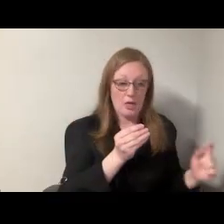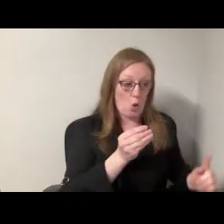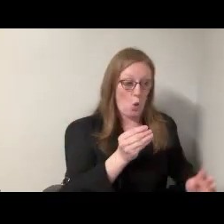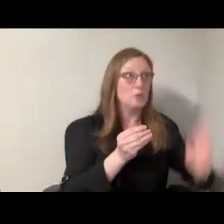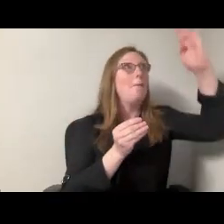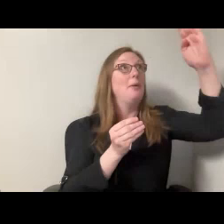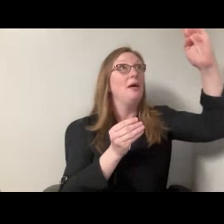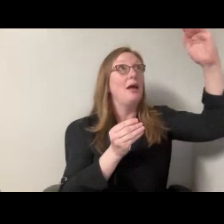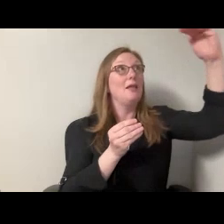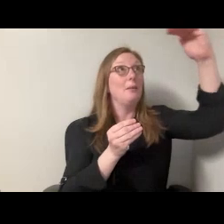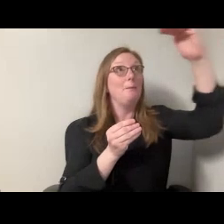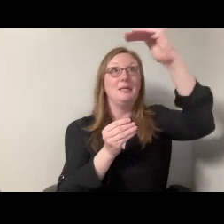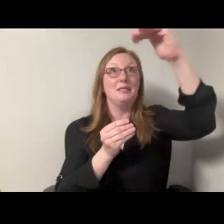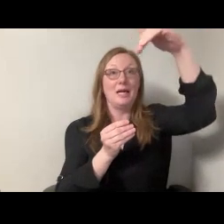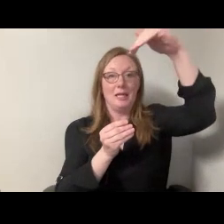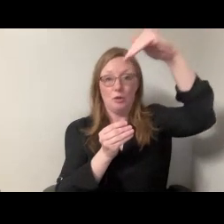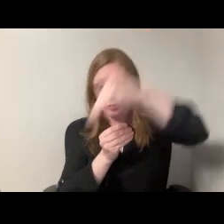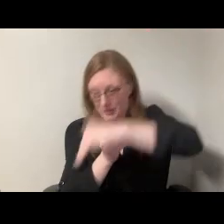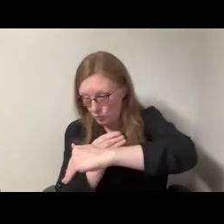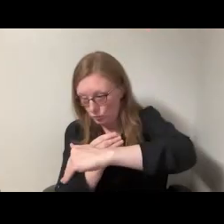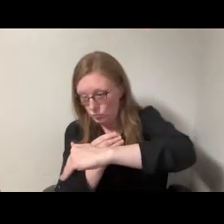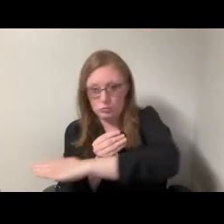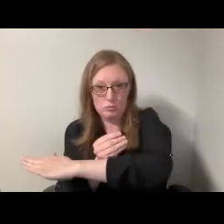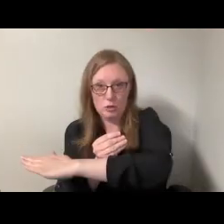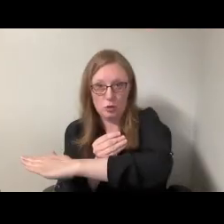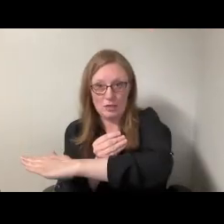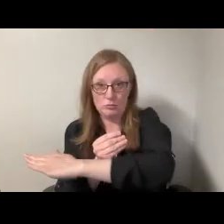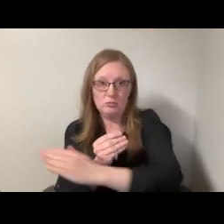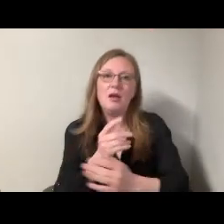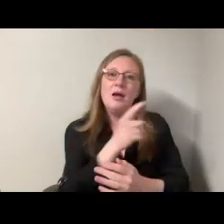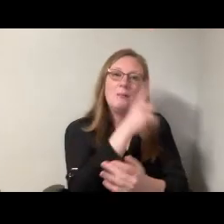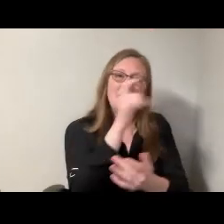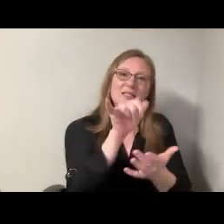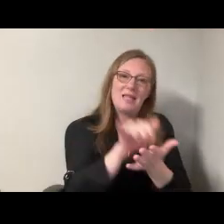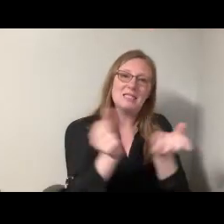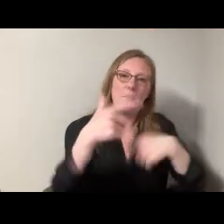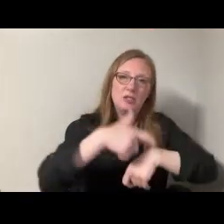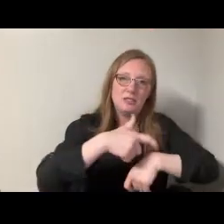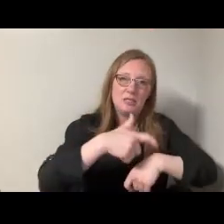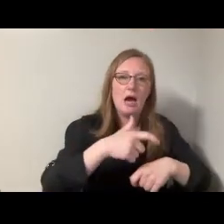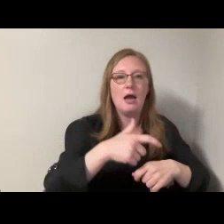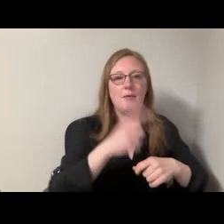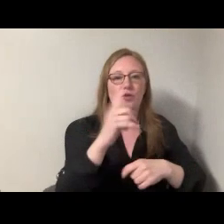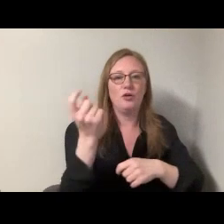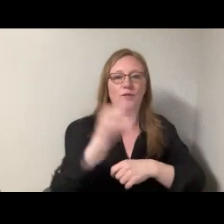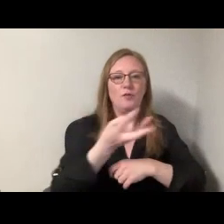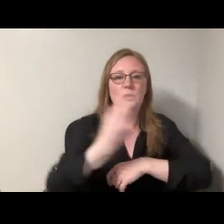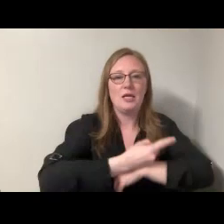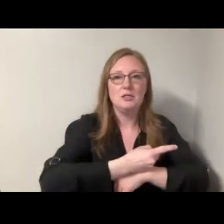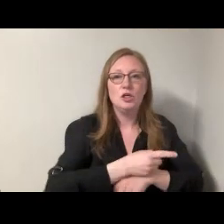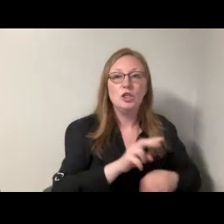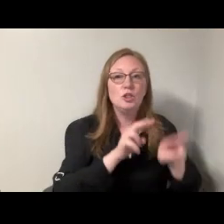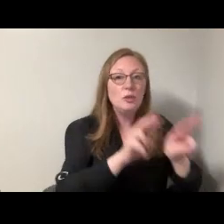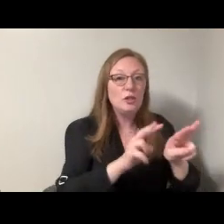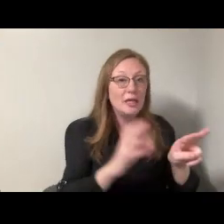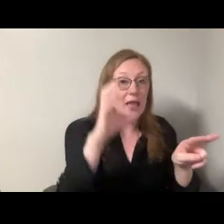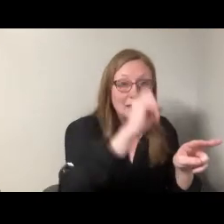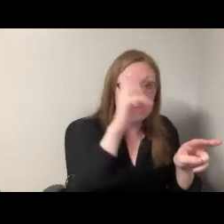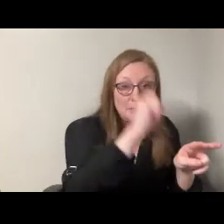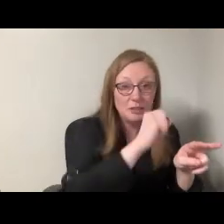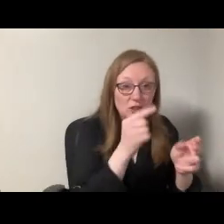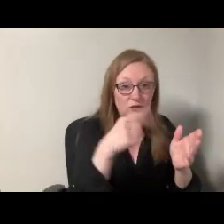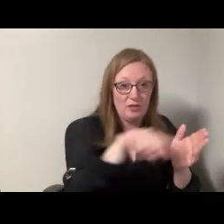then it goes down, levels off, and then goes out. All right. So what we do is we're looking to estimate. For